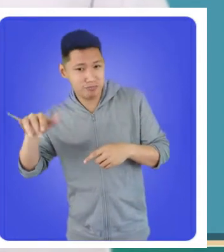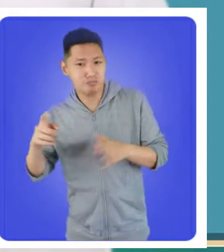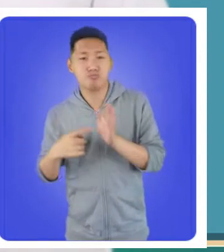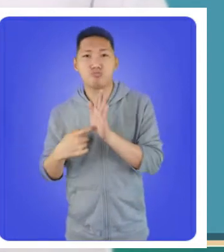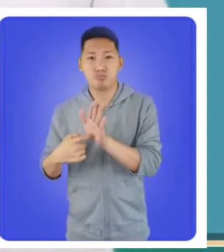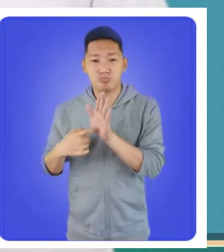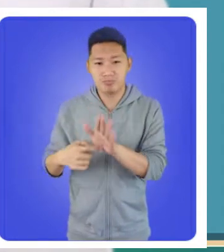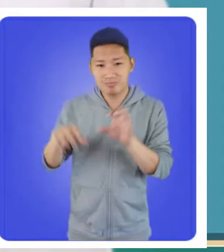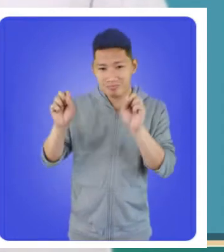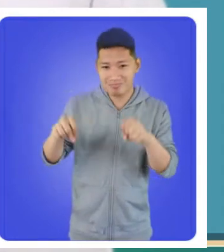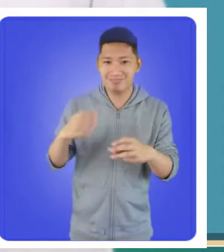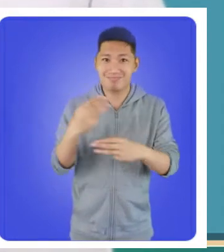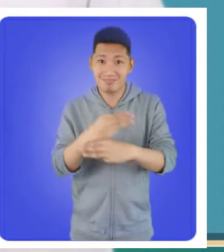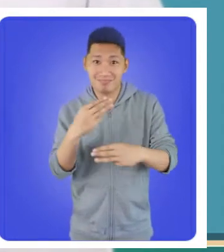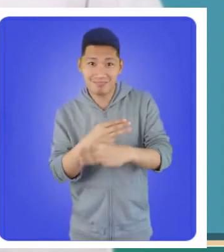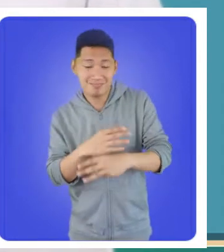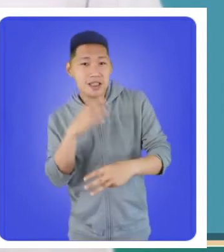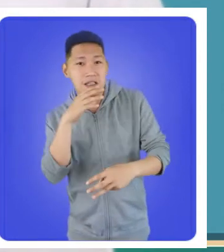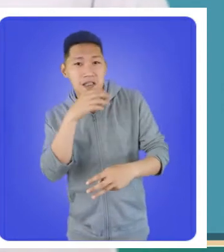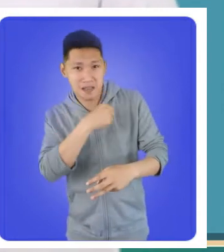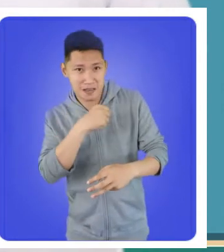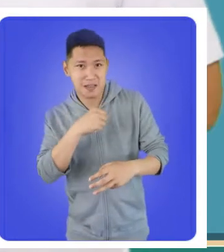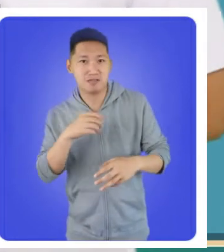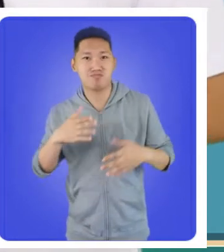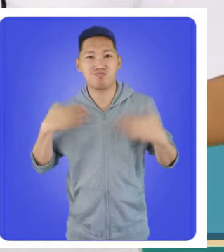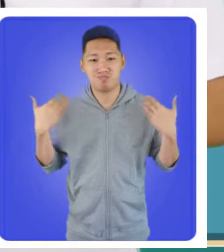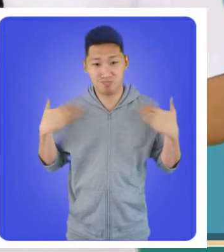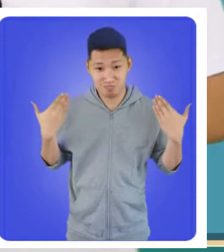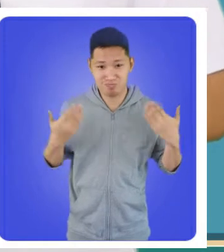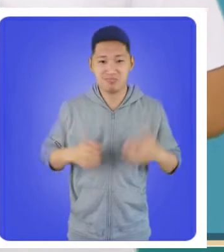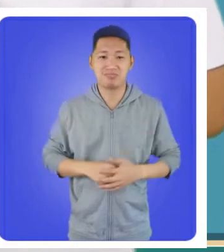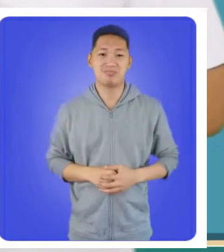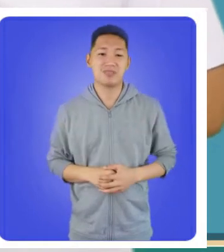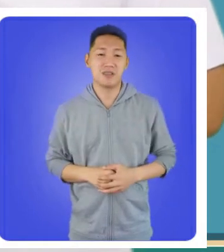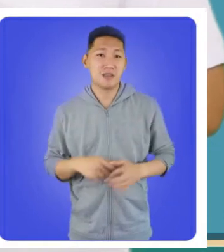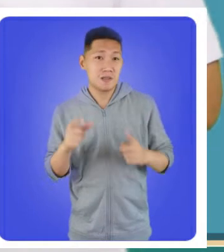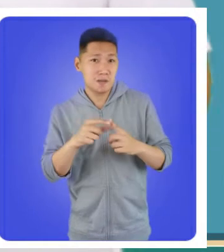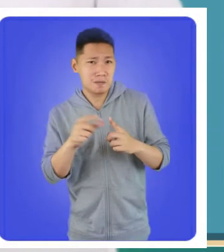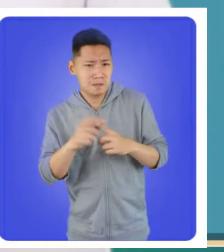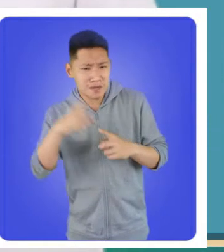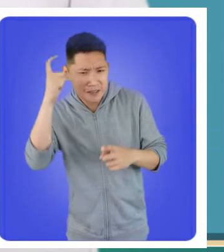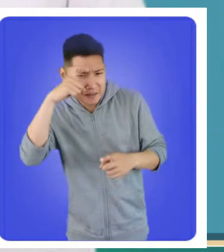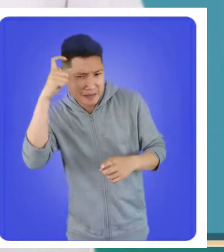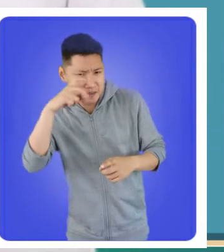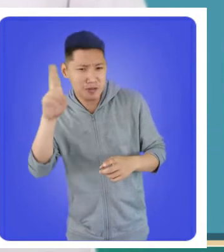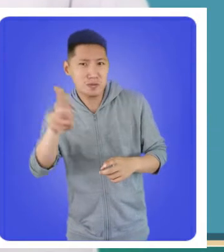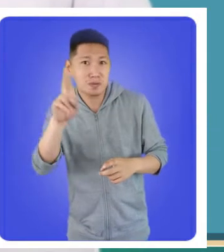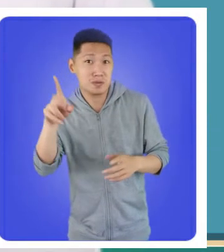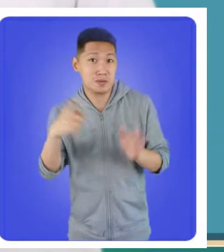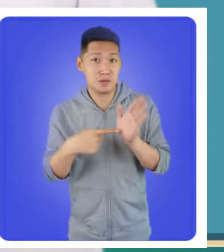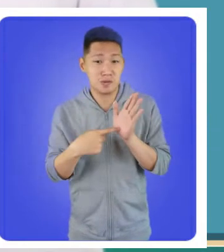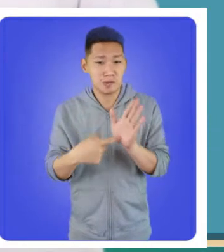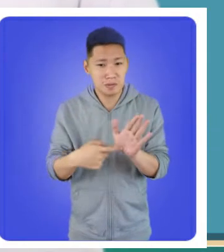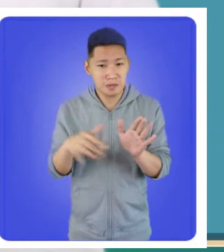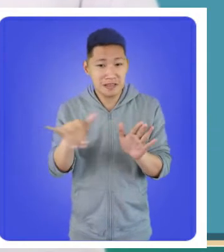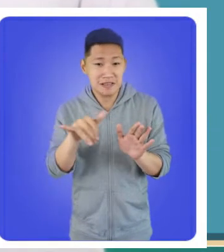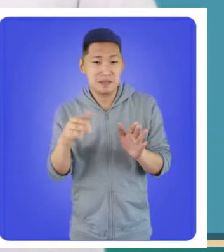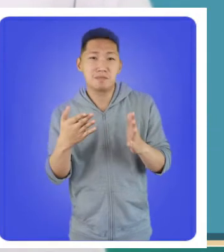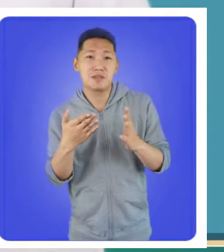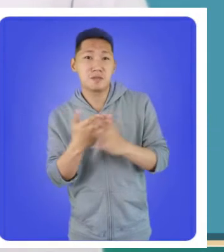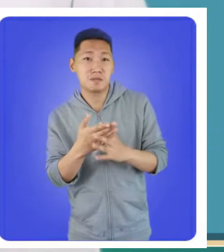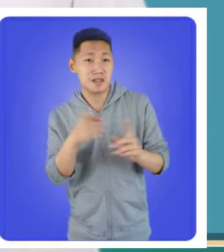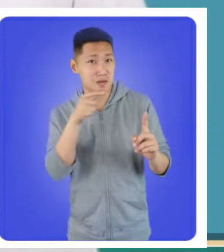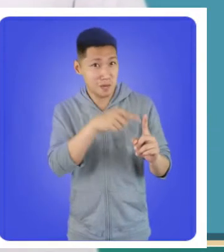potentials in mathematics in his tender age. The word likewise is used to show similarity